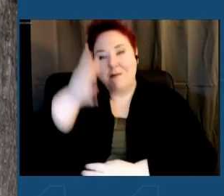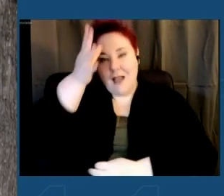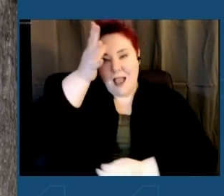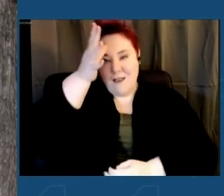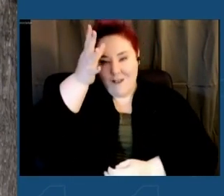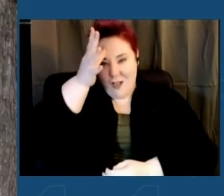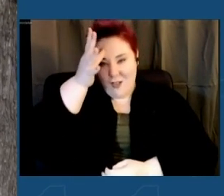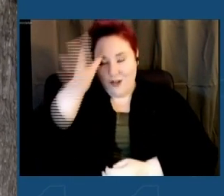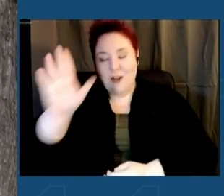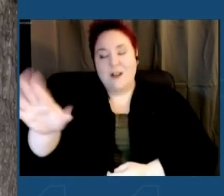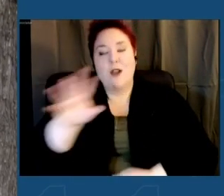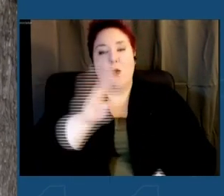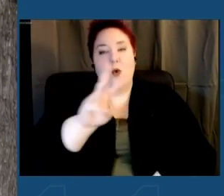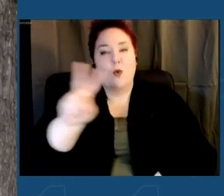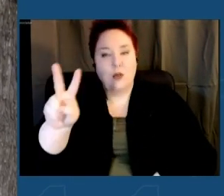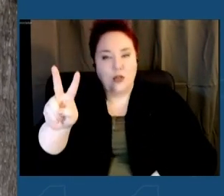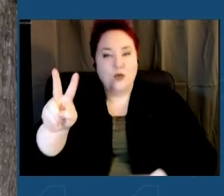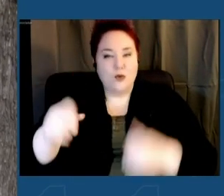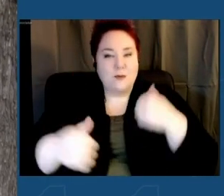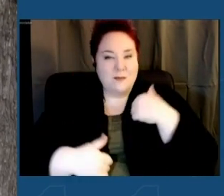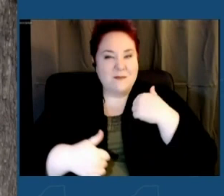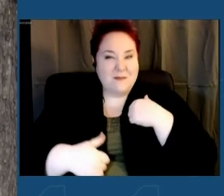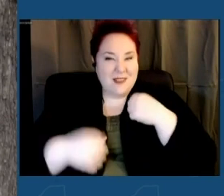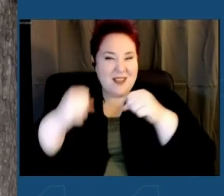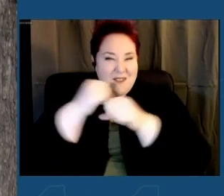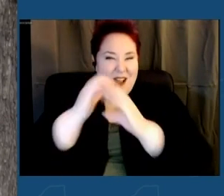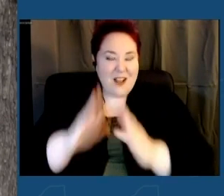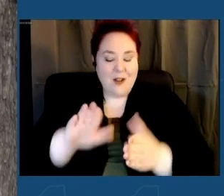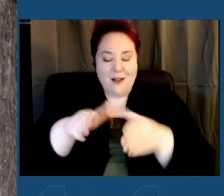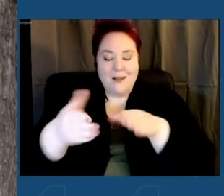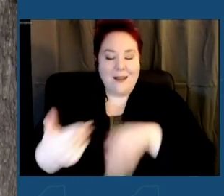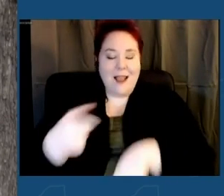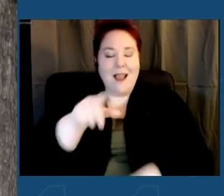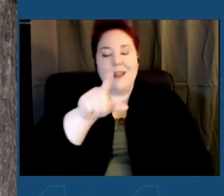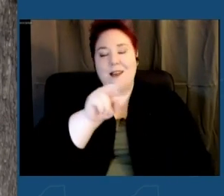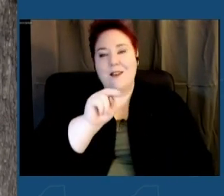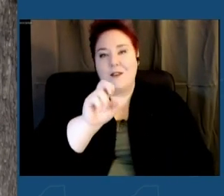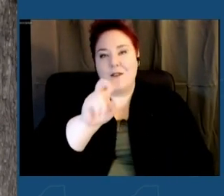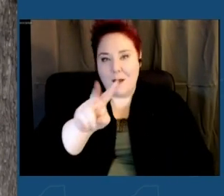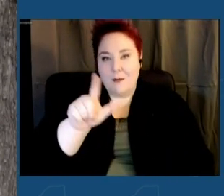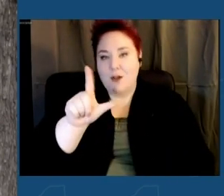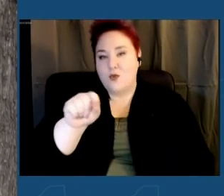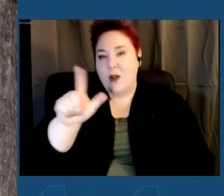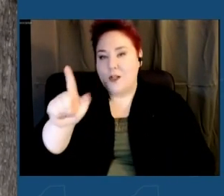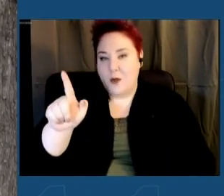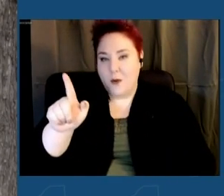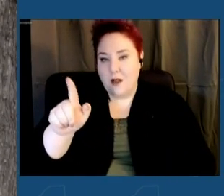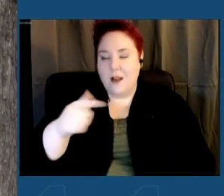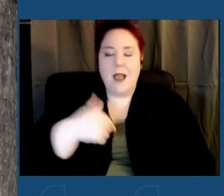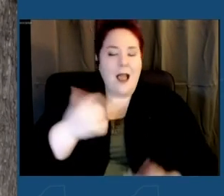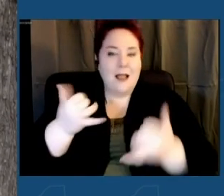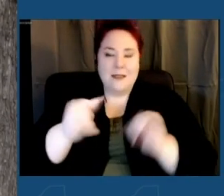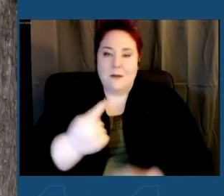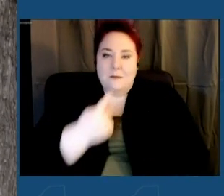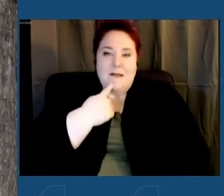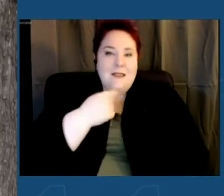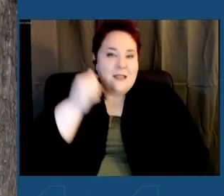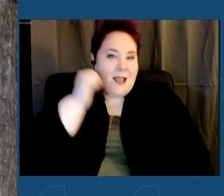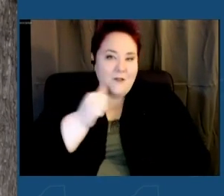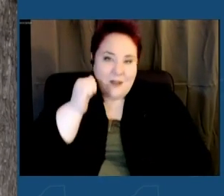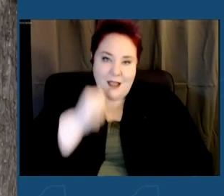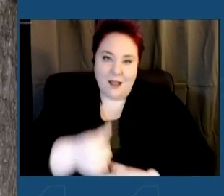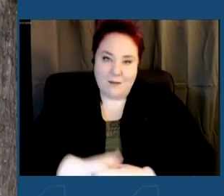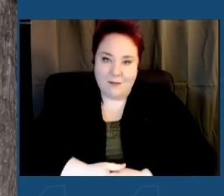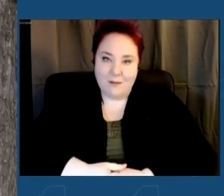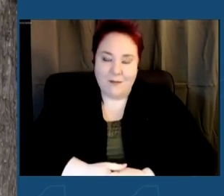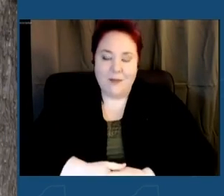passed away in November of 2021. I miss him every day. He taught me and my